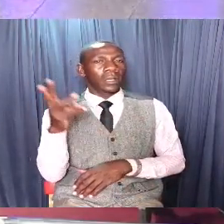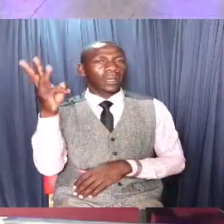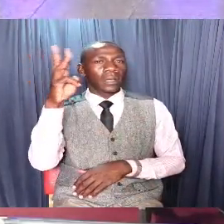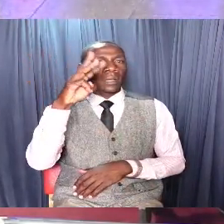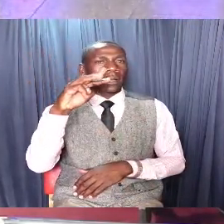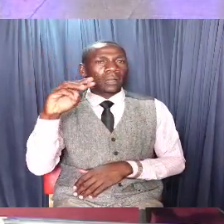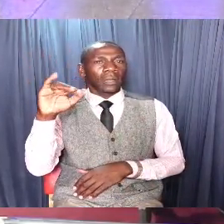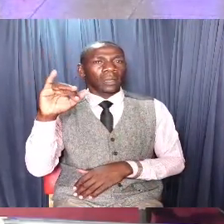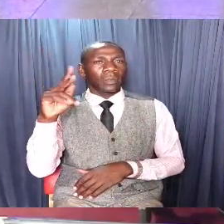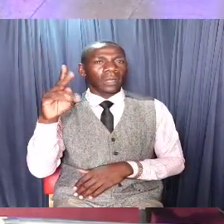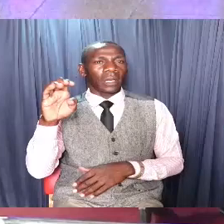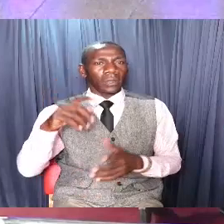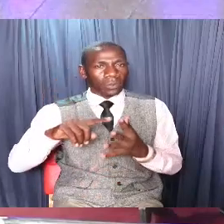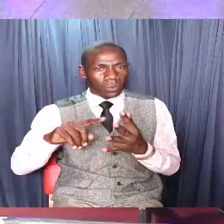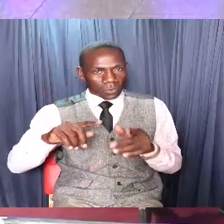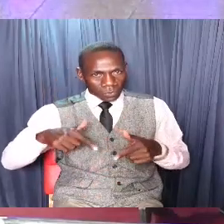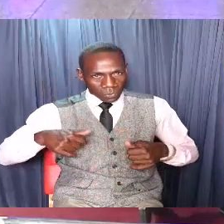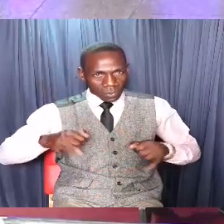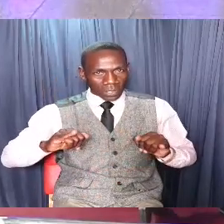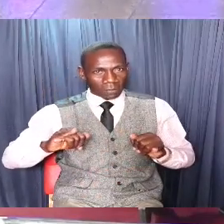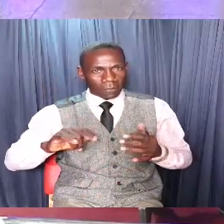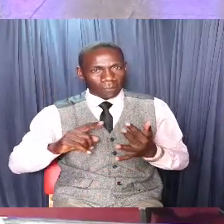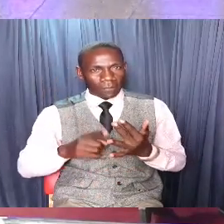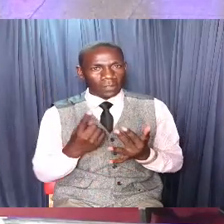akafanya kumjaribu kwanza. Mikaya tried him first.